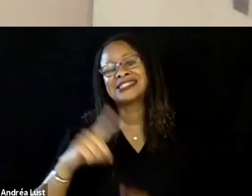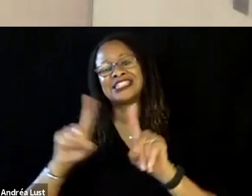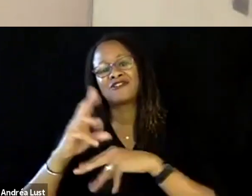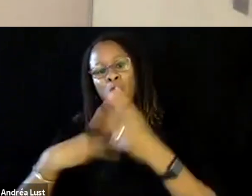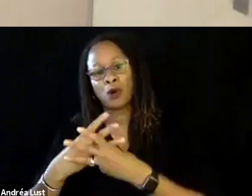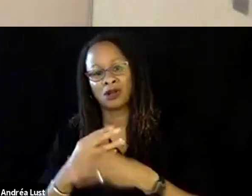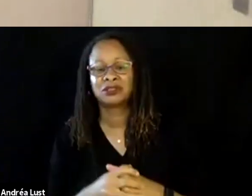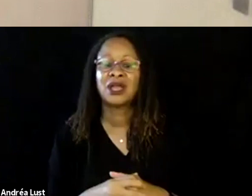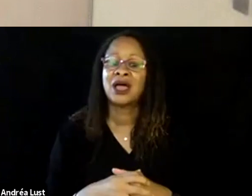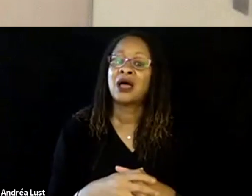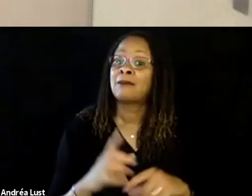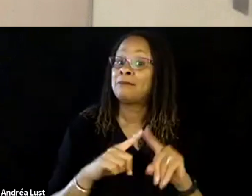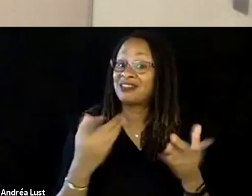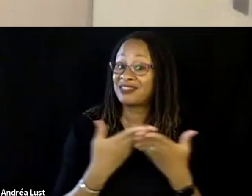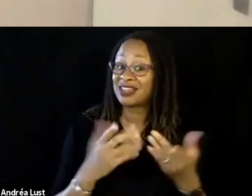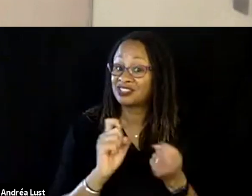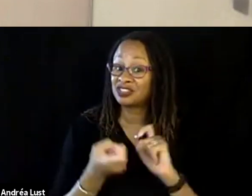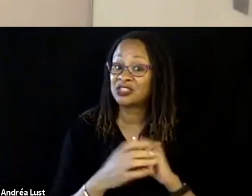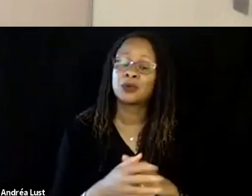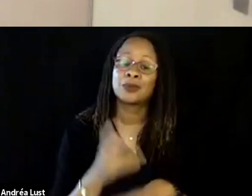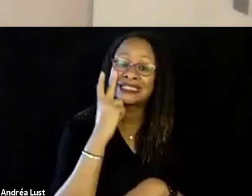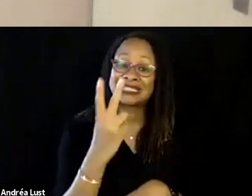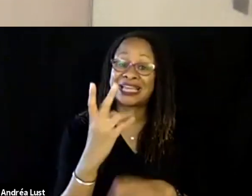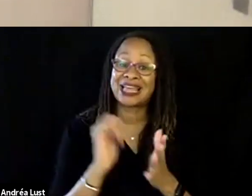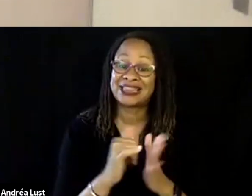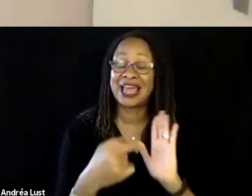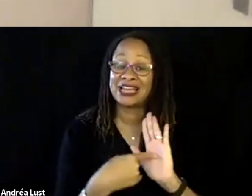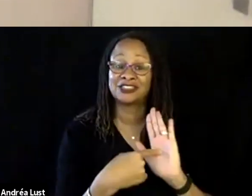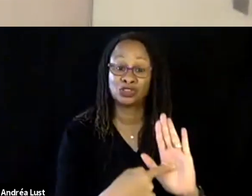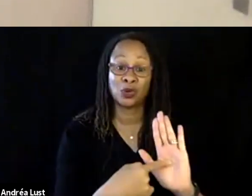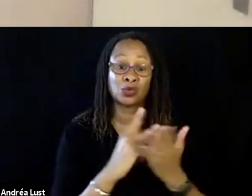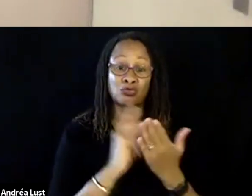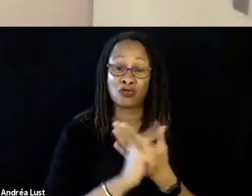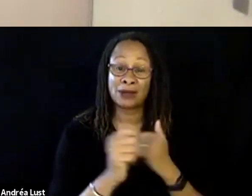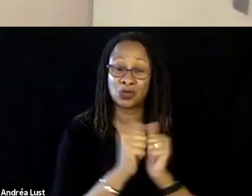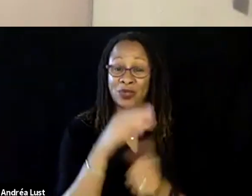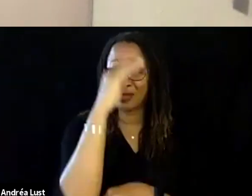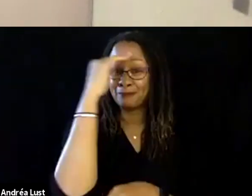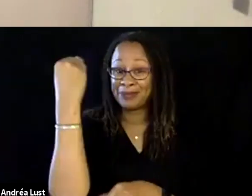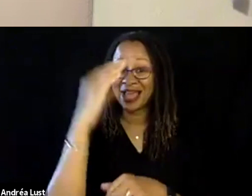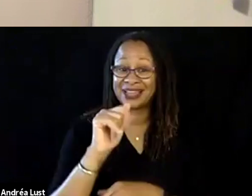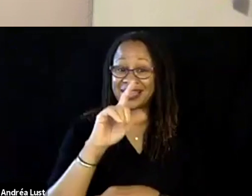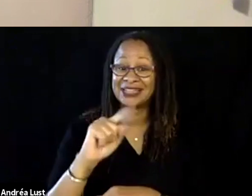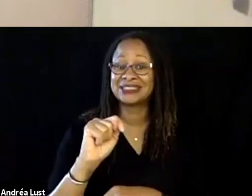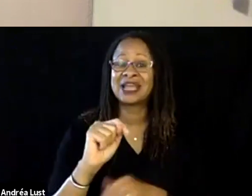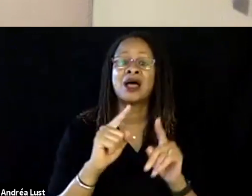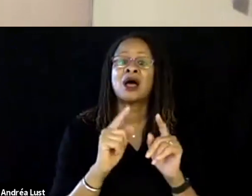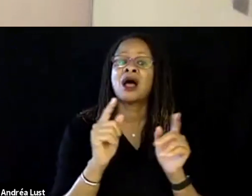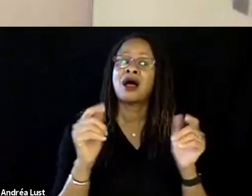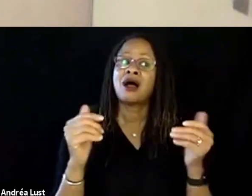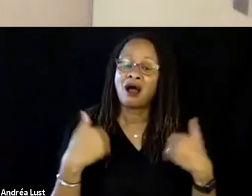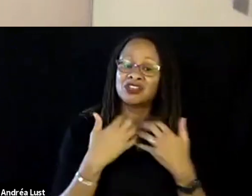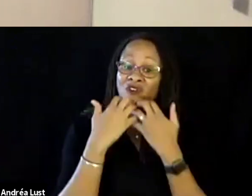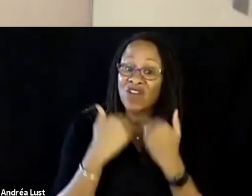was that we were seeing that shows with Black casts could be not only valuable, but instructive. I didn't